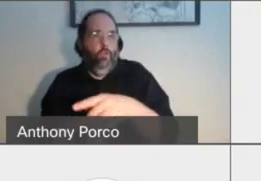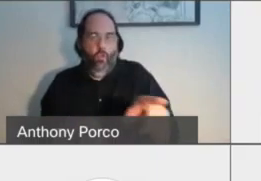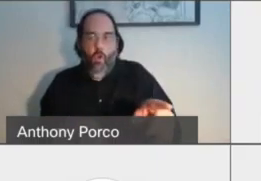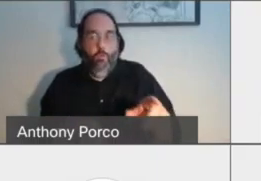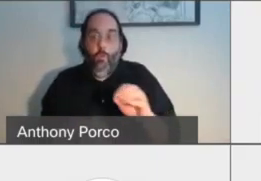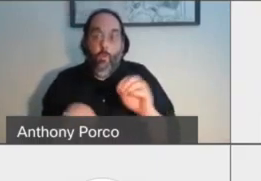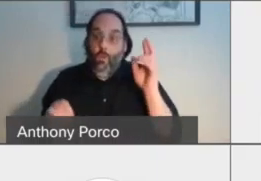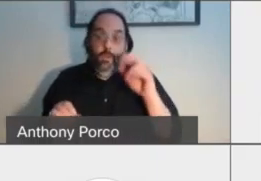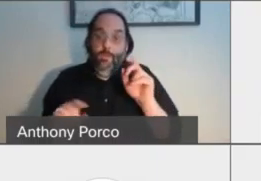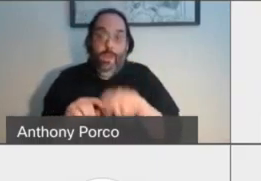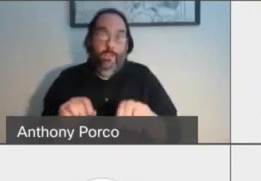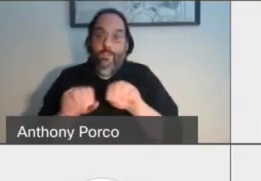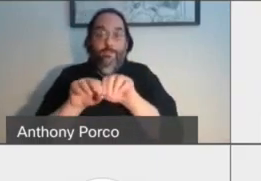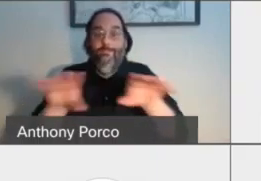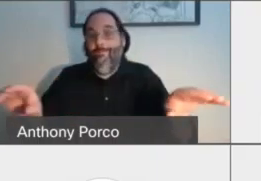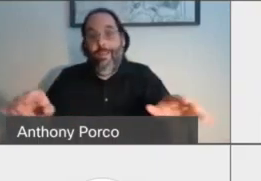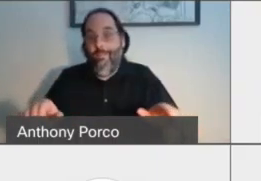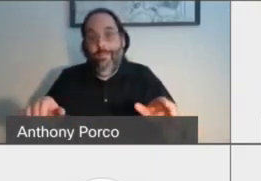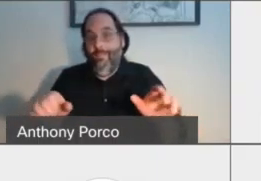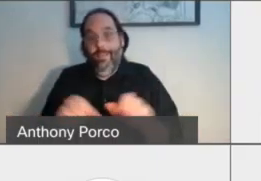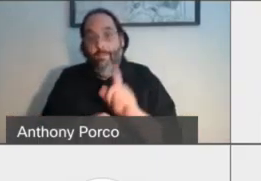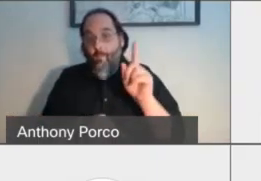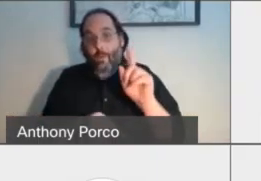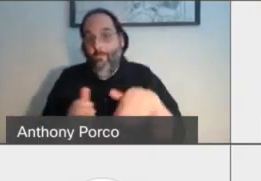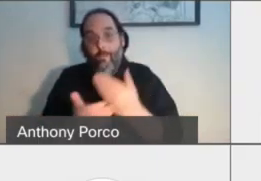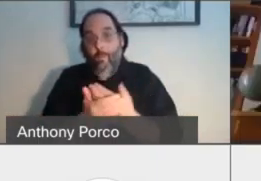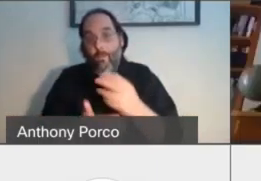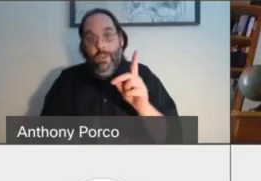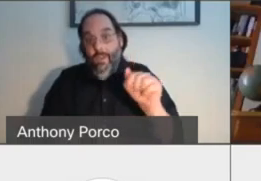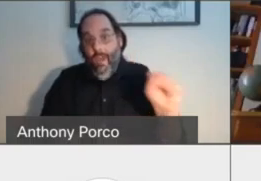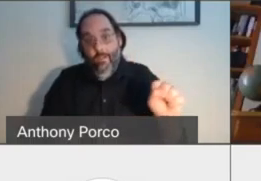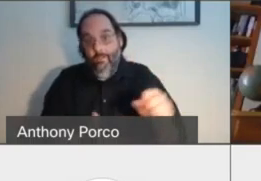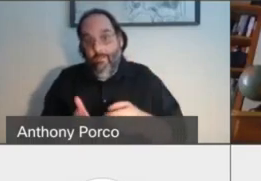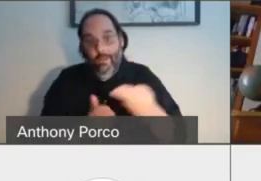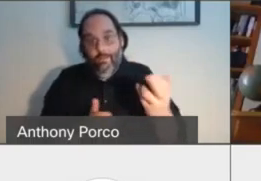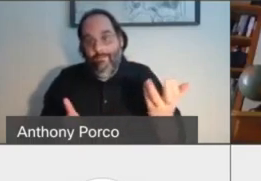can't just send it out to all DDS, quite frankly.